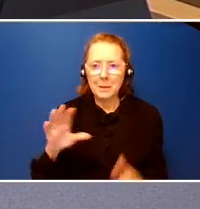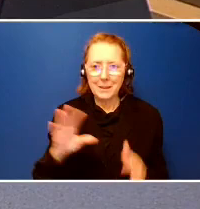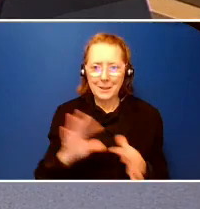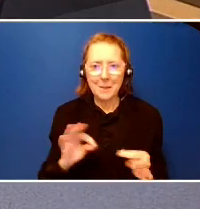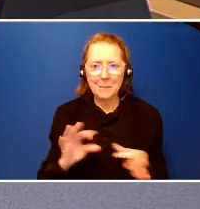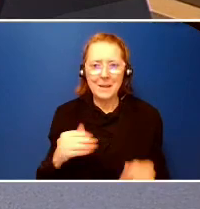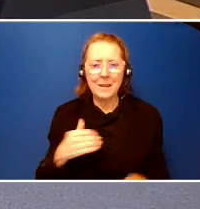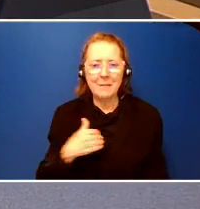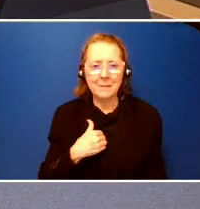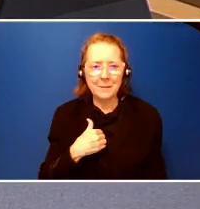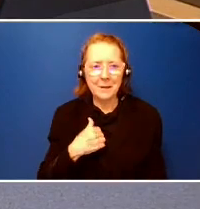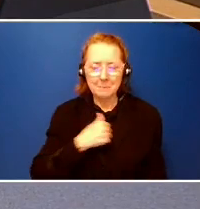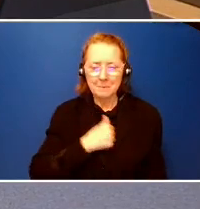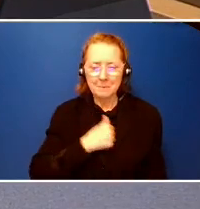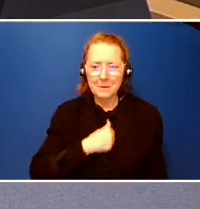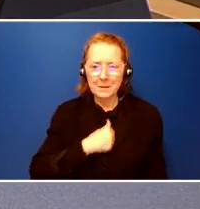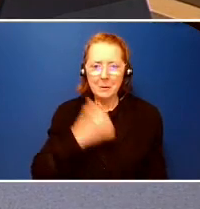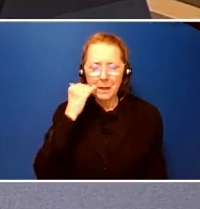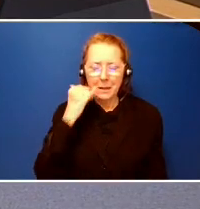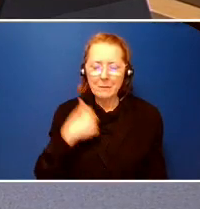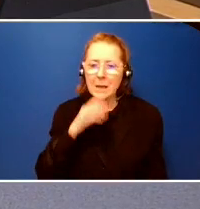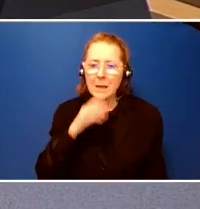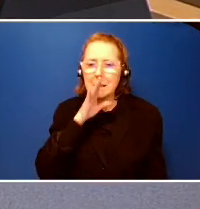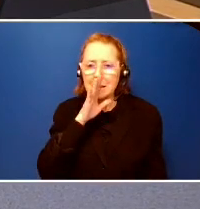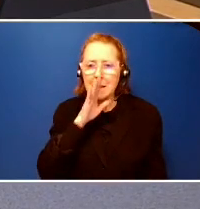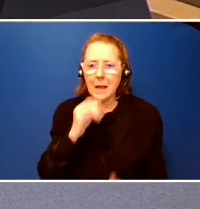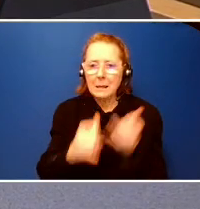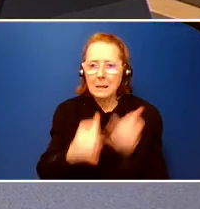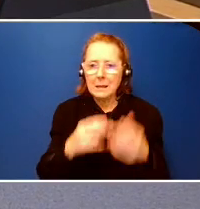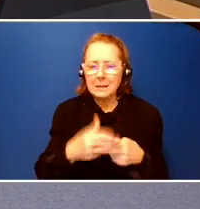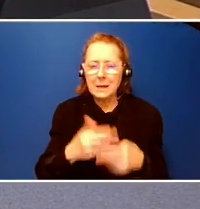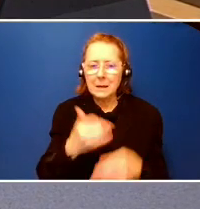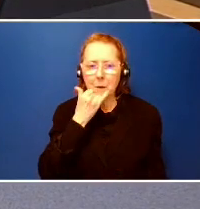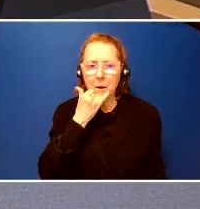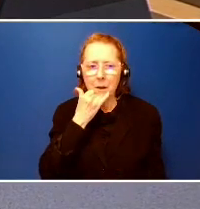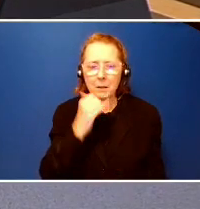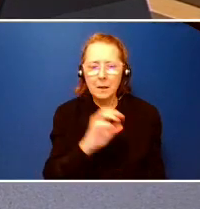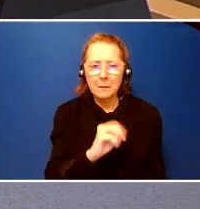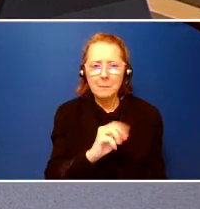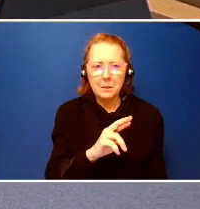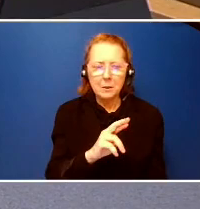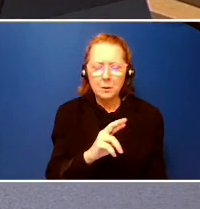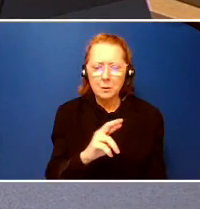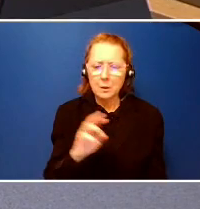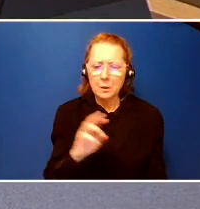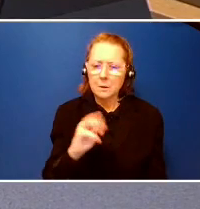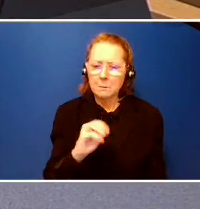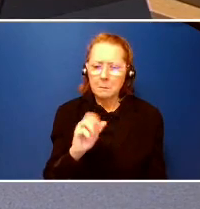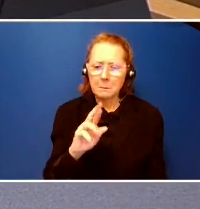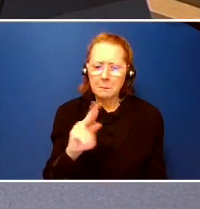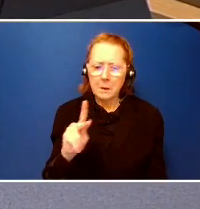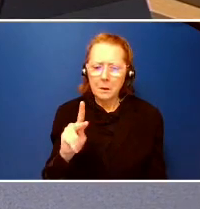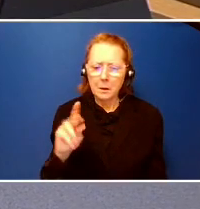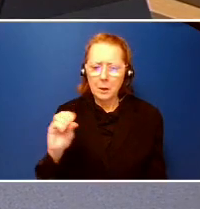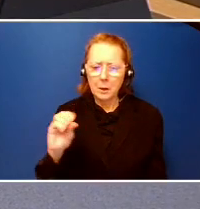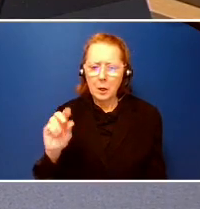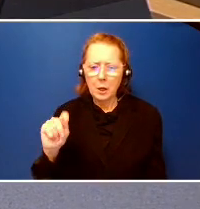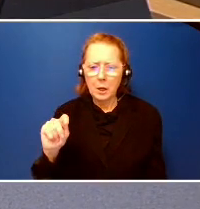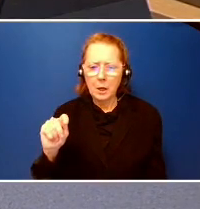I apologize if I get your last name incorrect. Mark Ottenad.